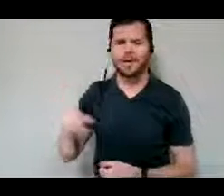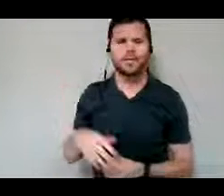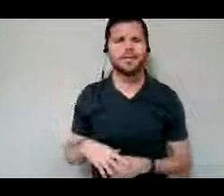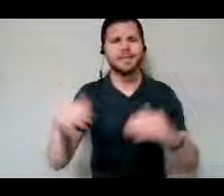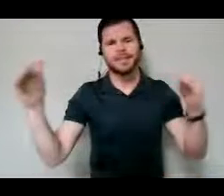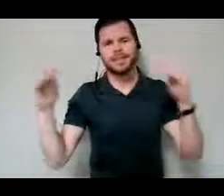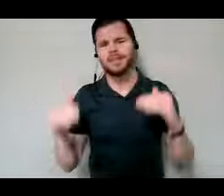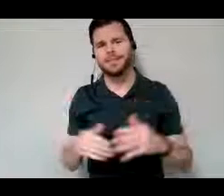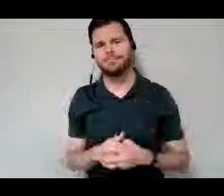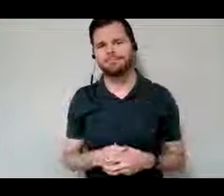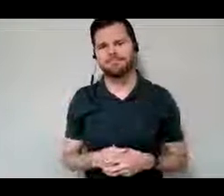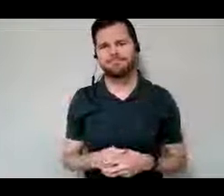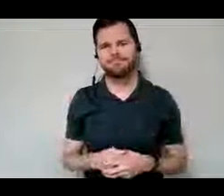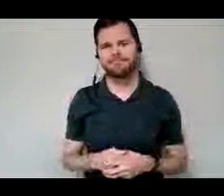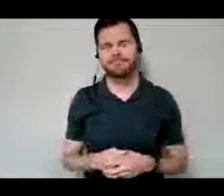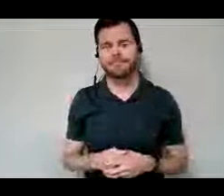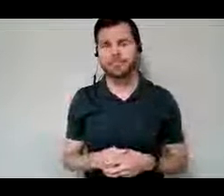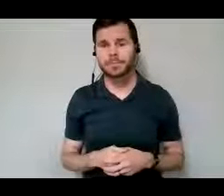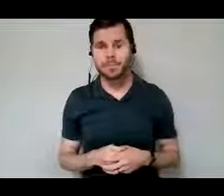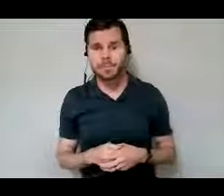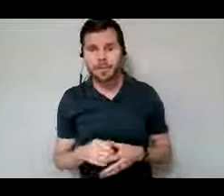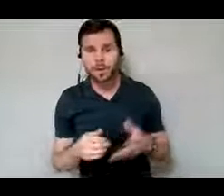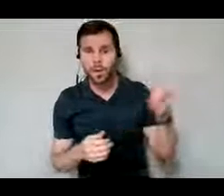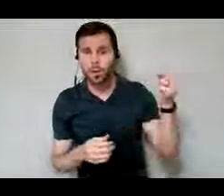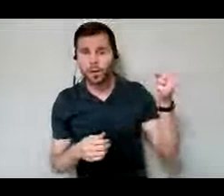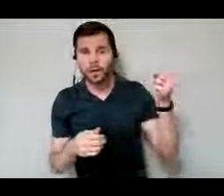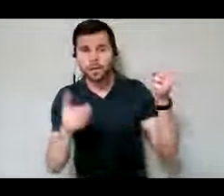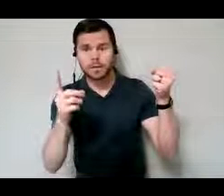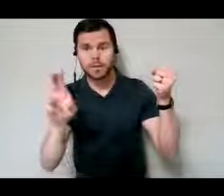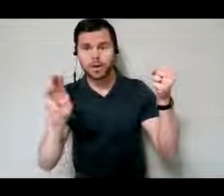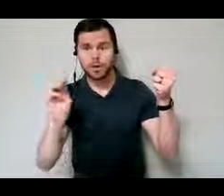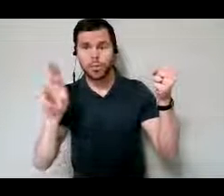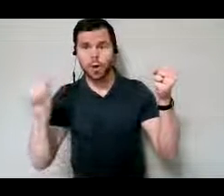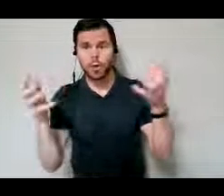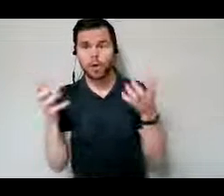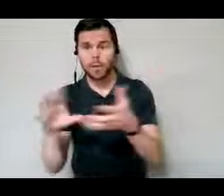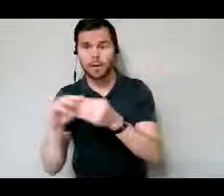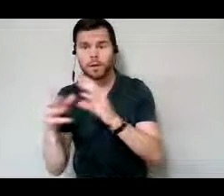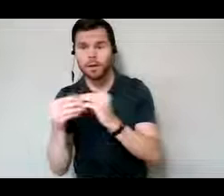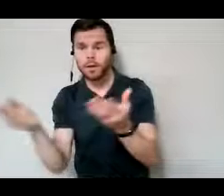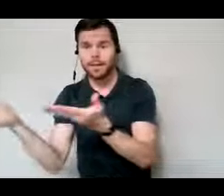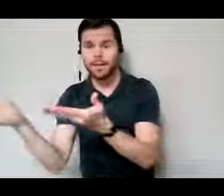And does Dr. Mora want to say a few words? Sure. Dr. Mora?